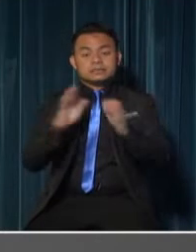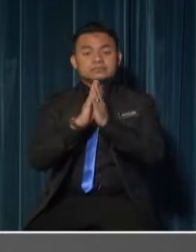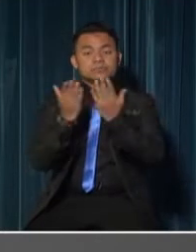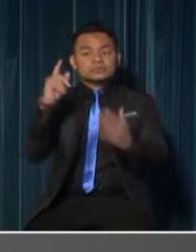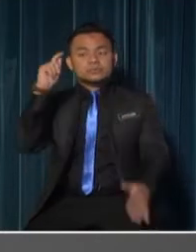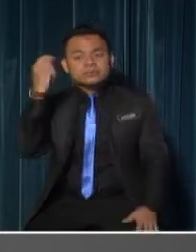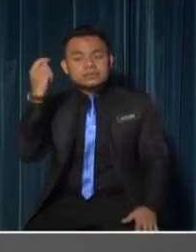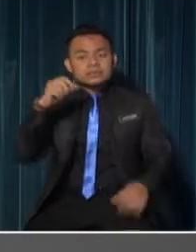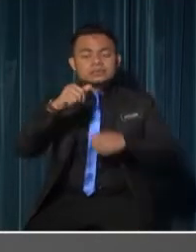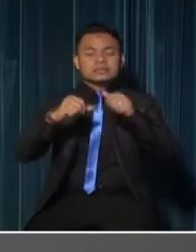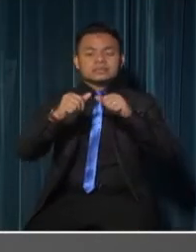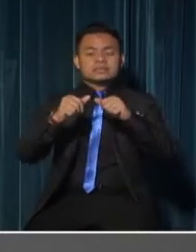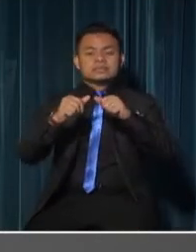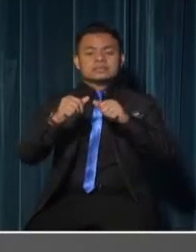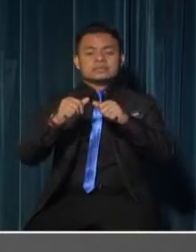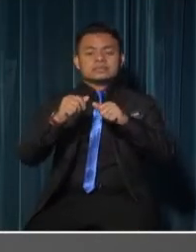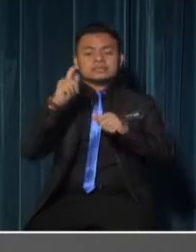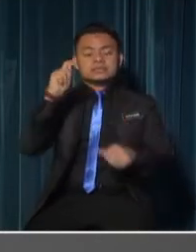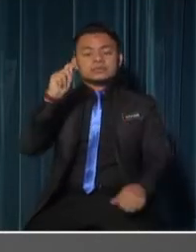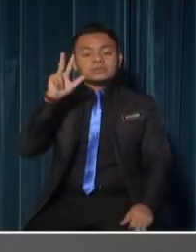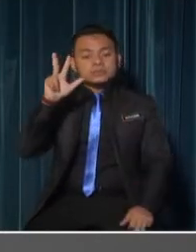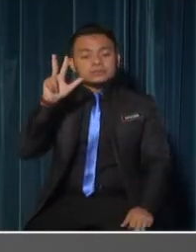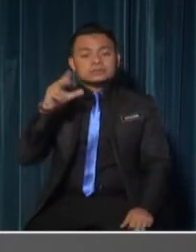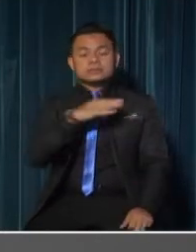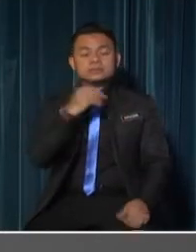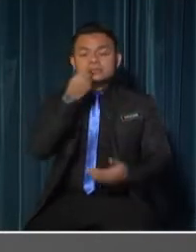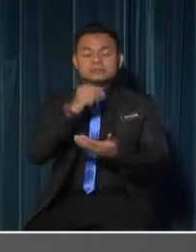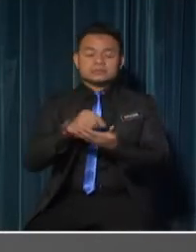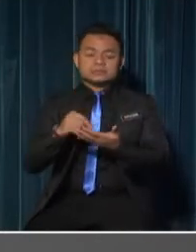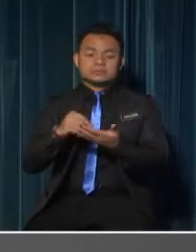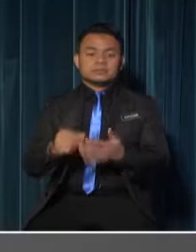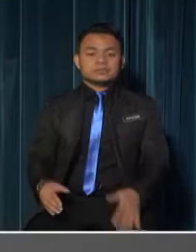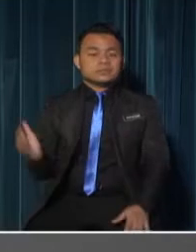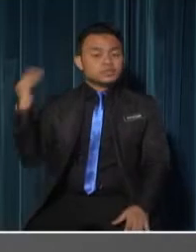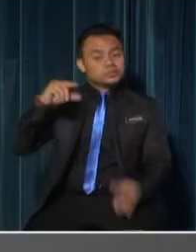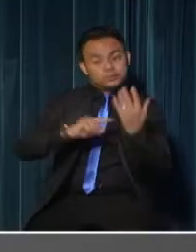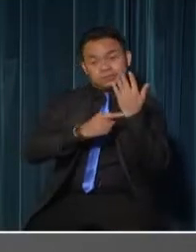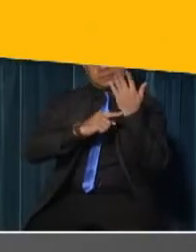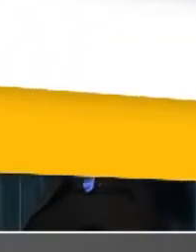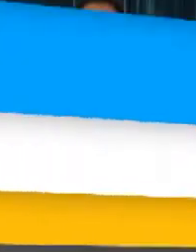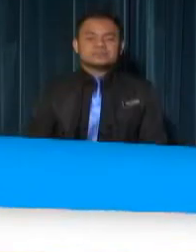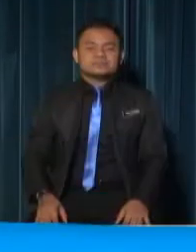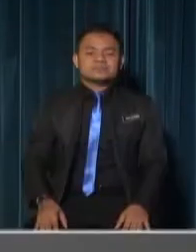as well as your notebook and stationeries. Let's get started.